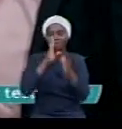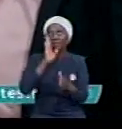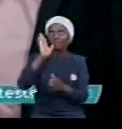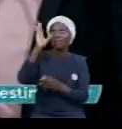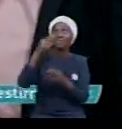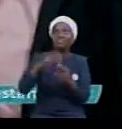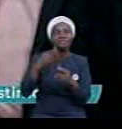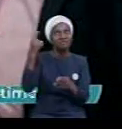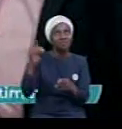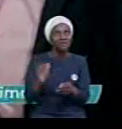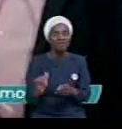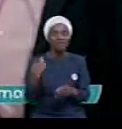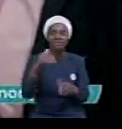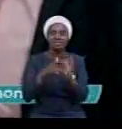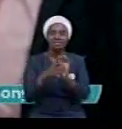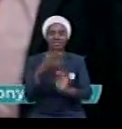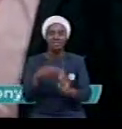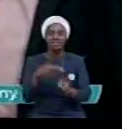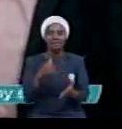forever in Jesus' name.